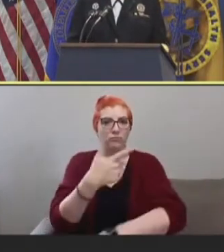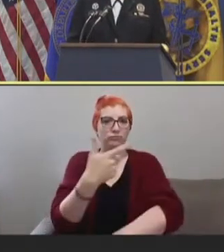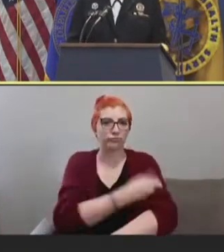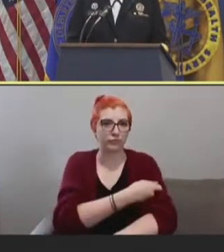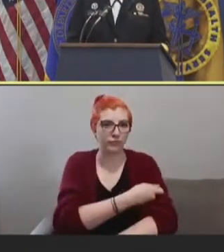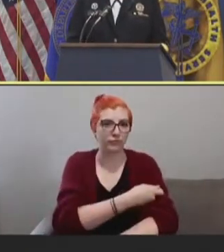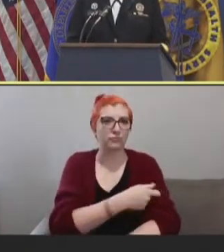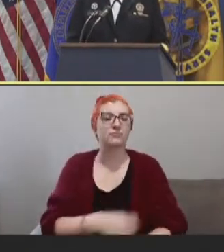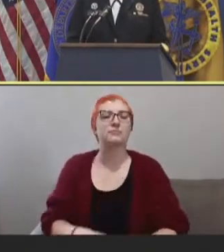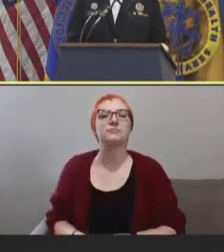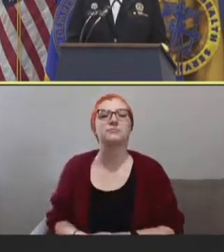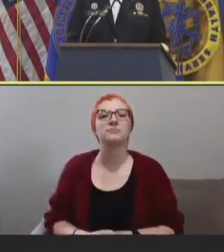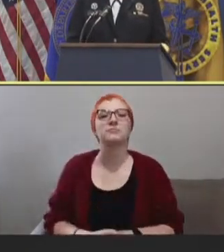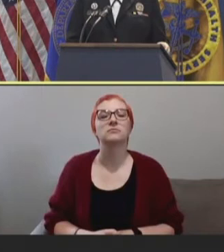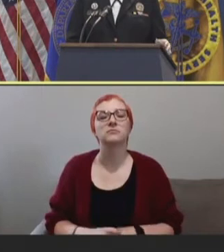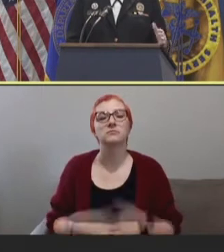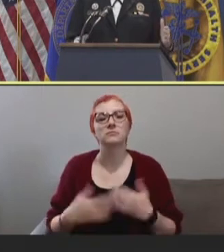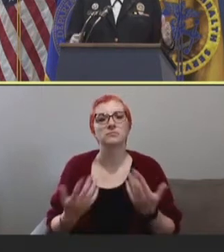the